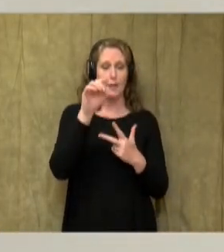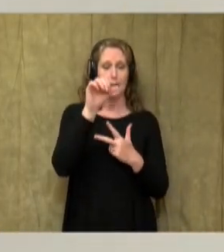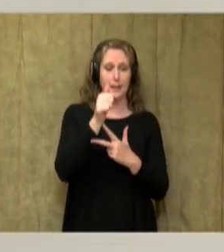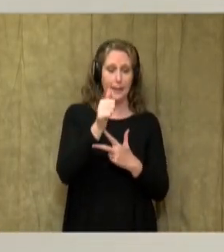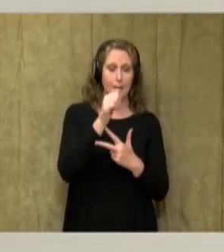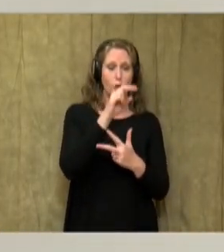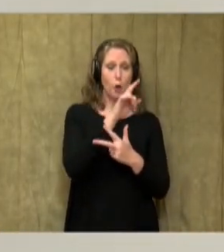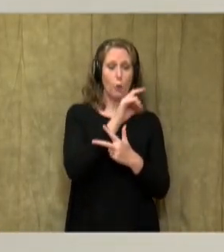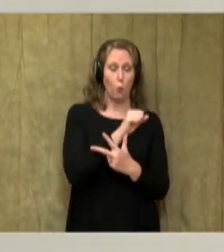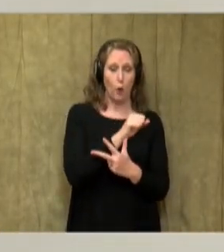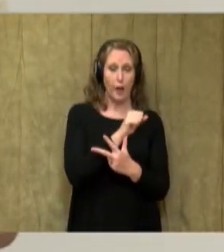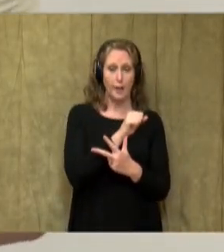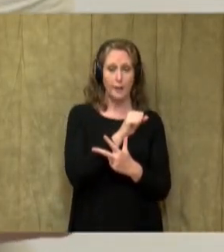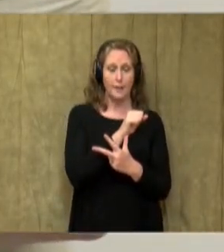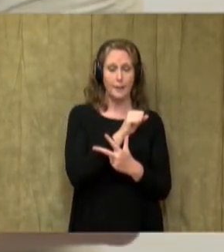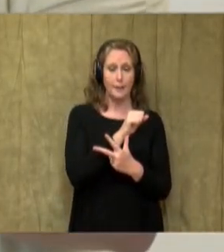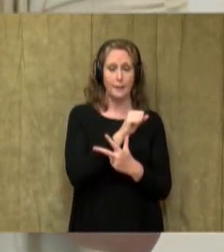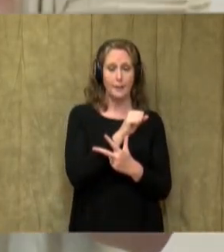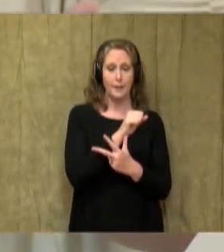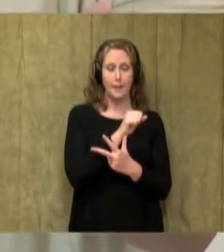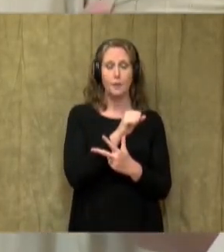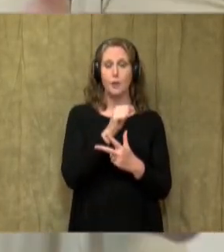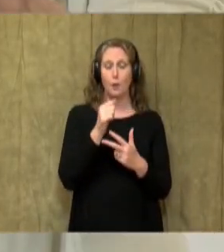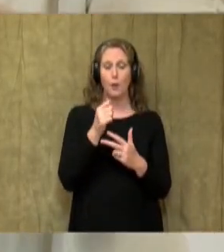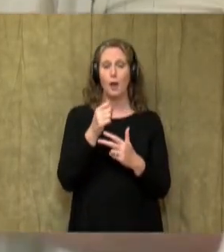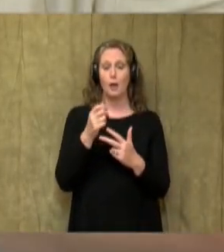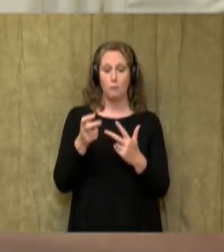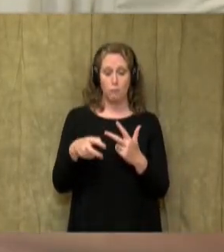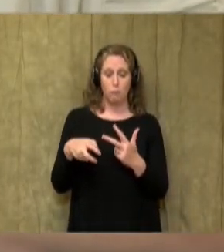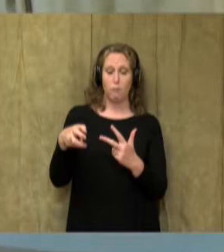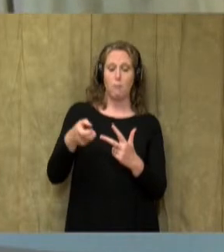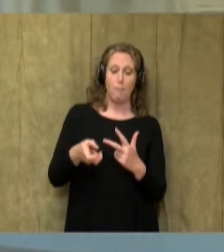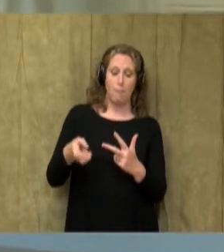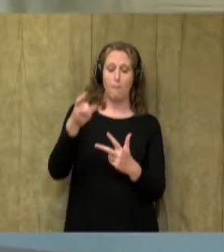after you regroup? Well, let's fill in the boxes